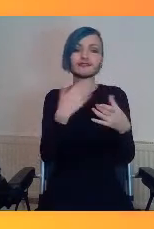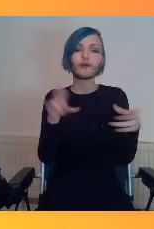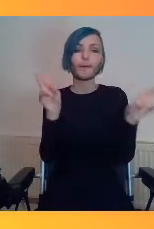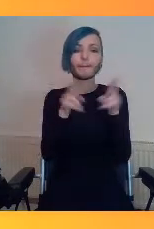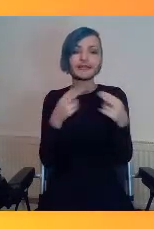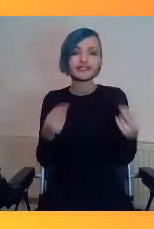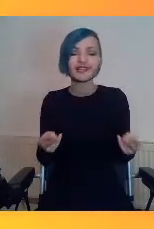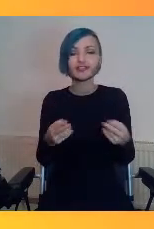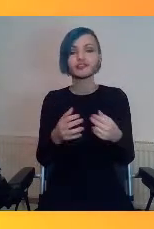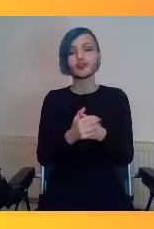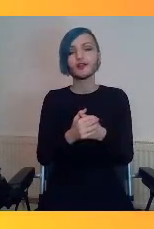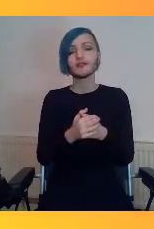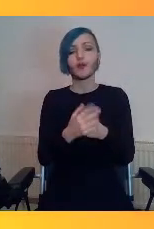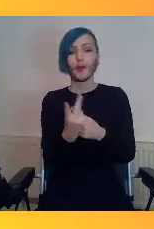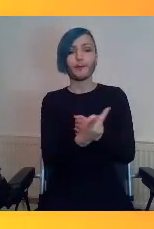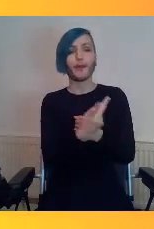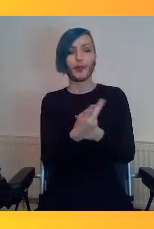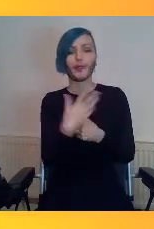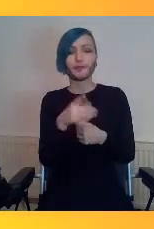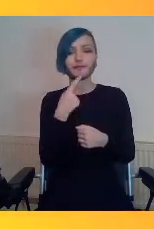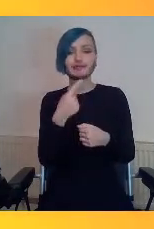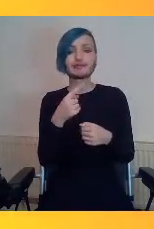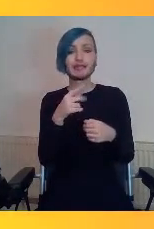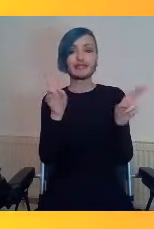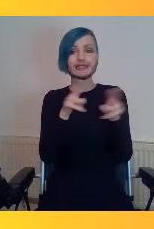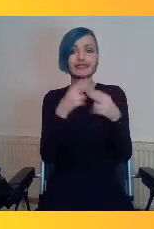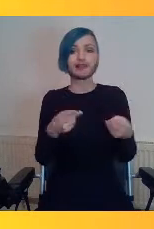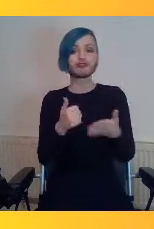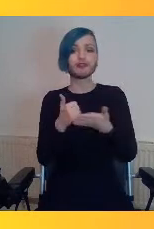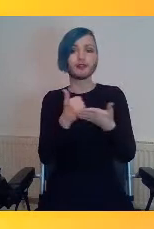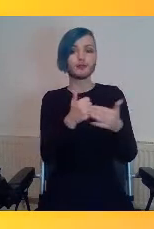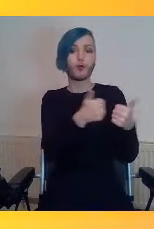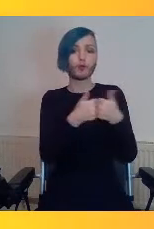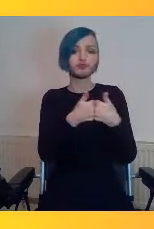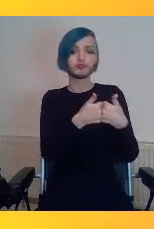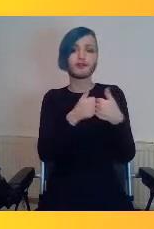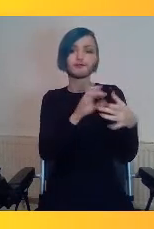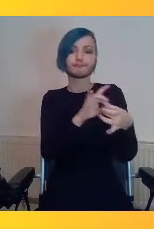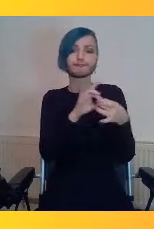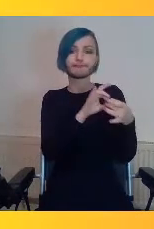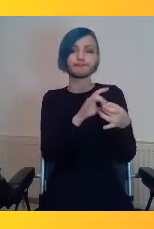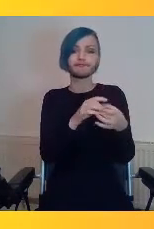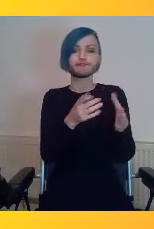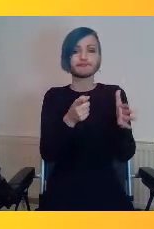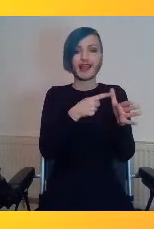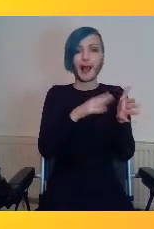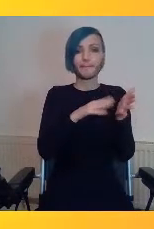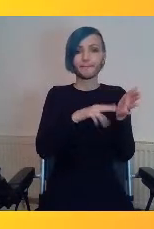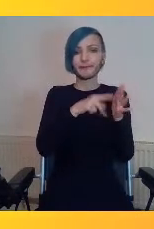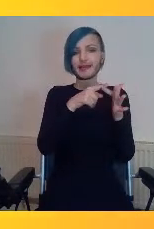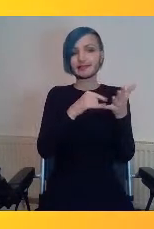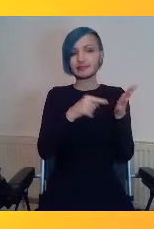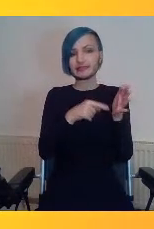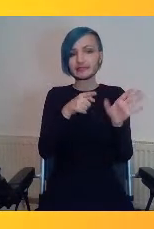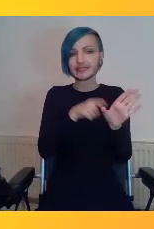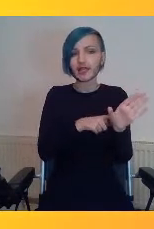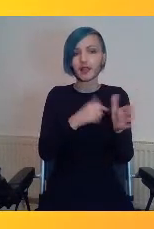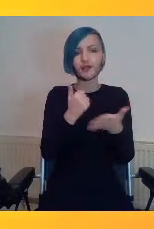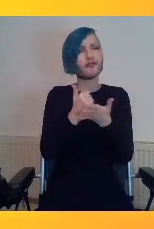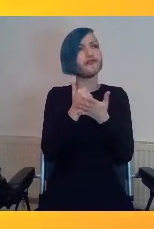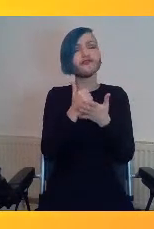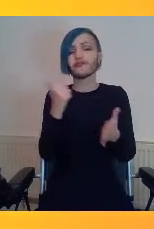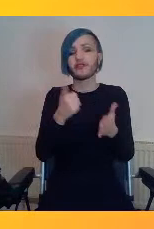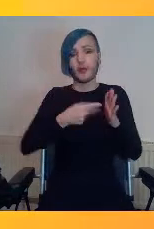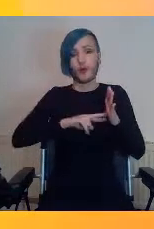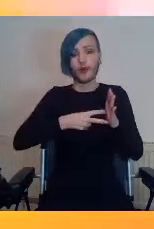of what you've said, is international solidarity is a real thing. Amnesty is an absolutely brilliant platform that